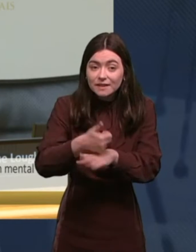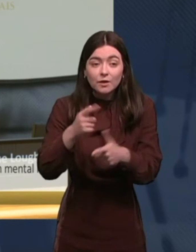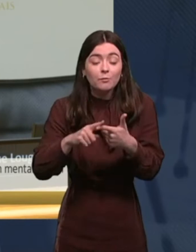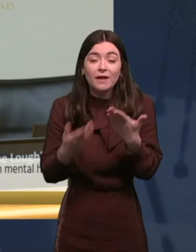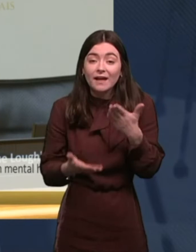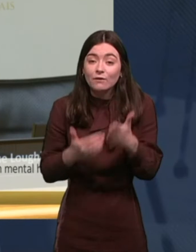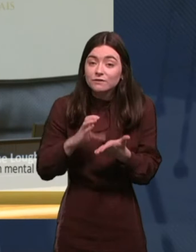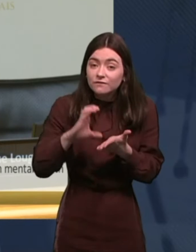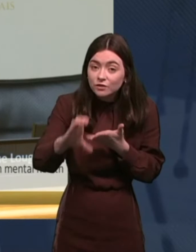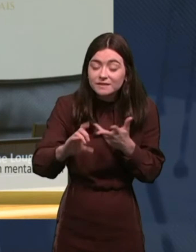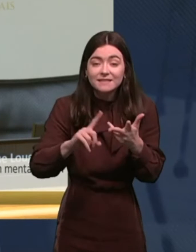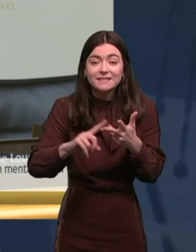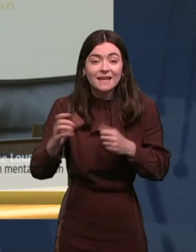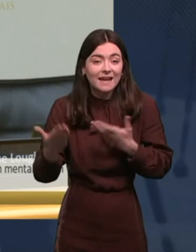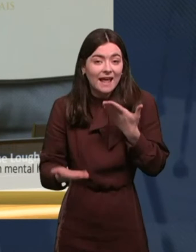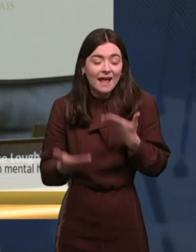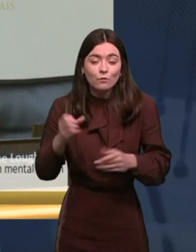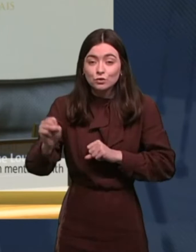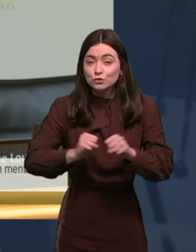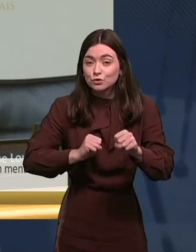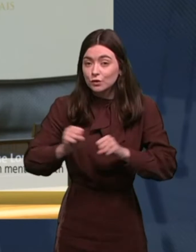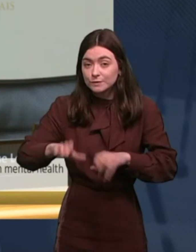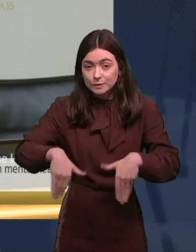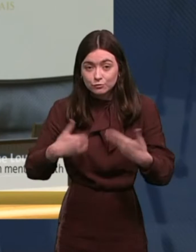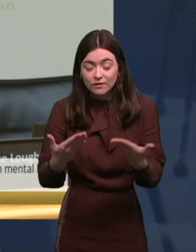how the service is provided, is the only truly